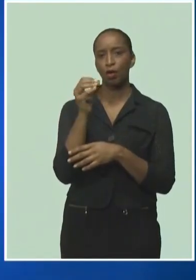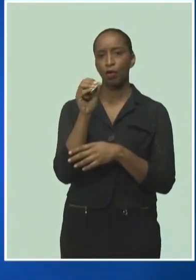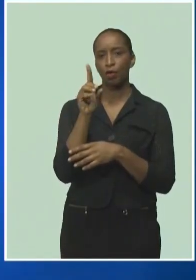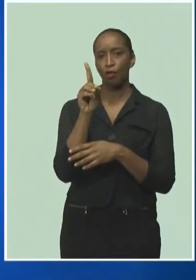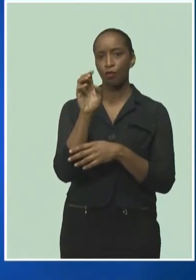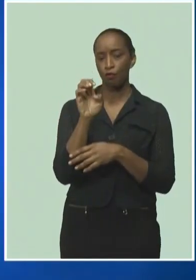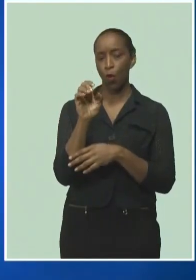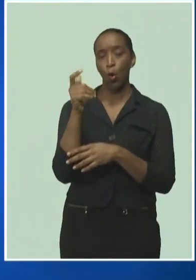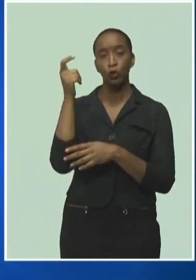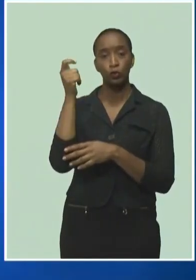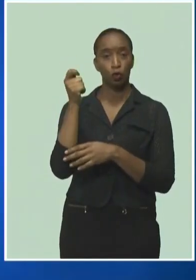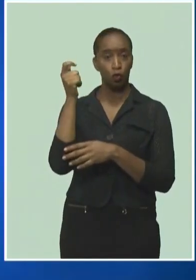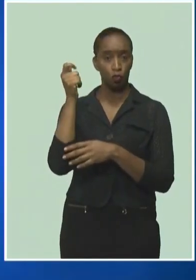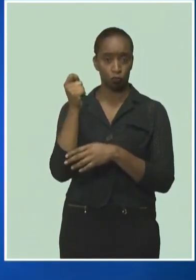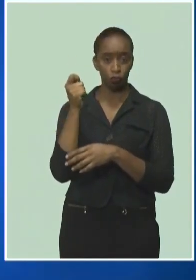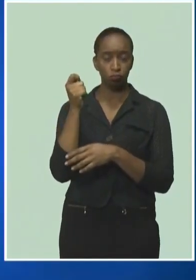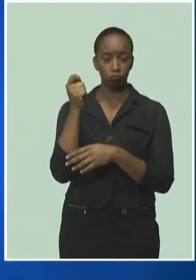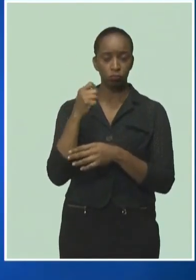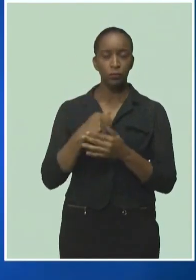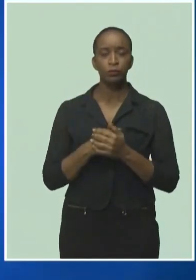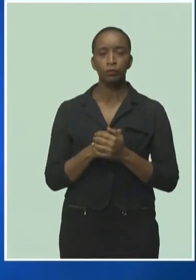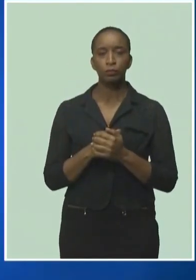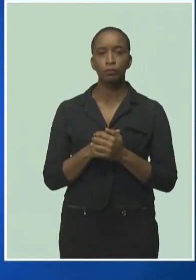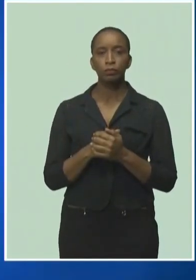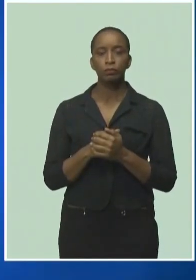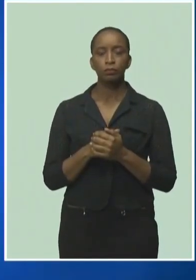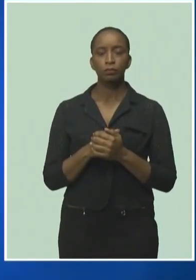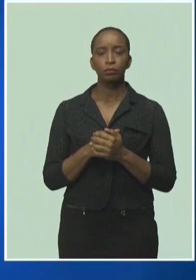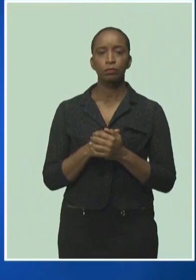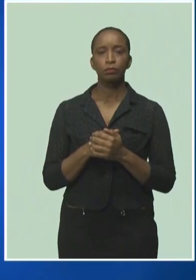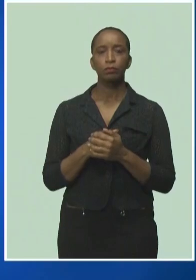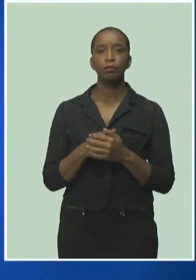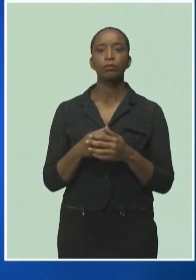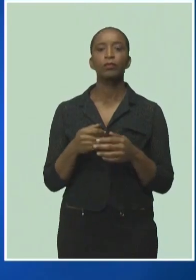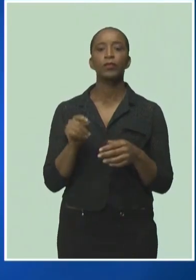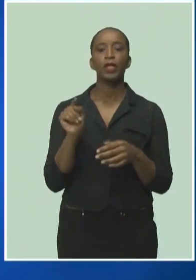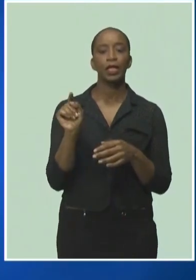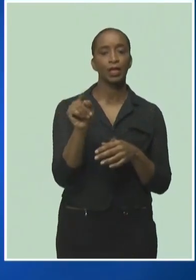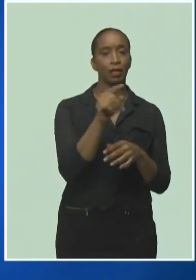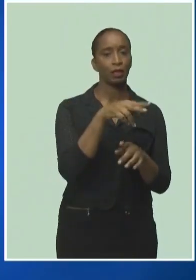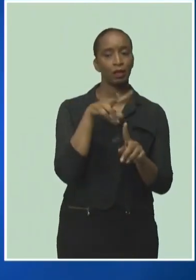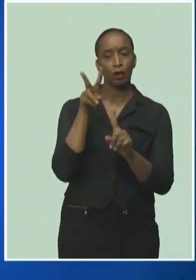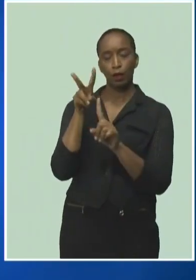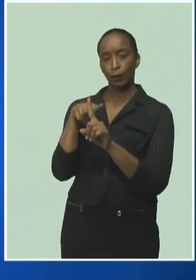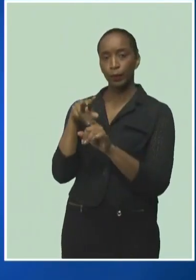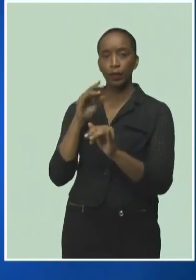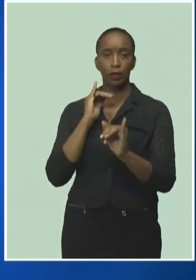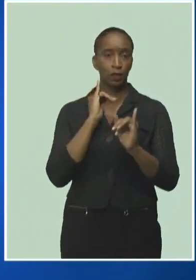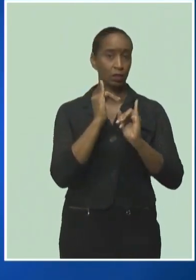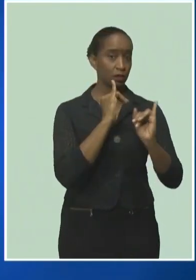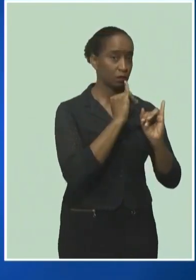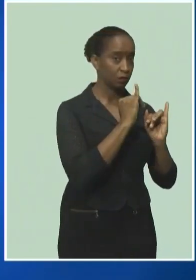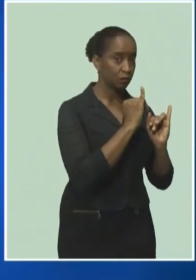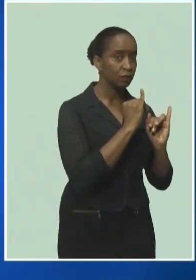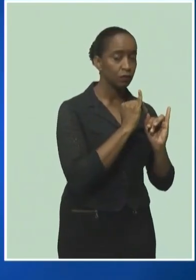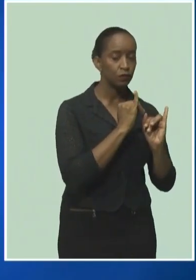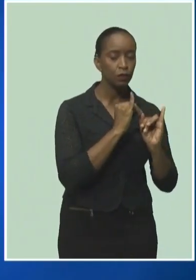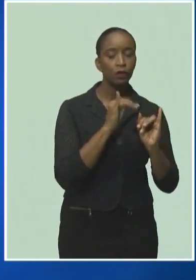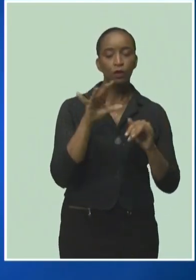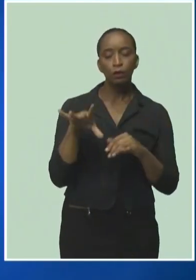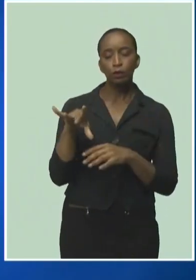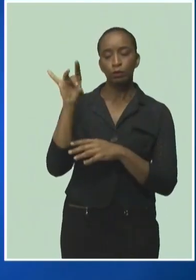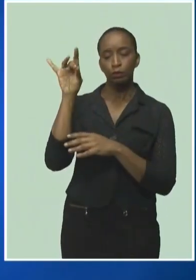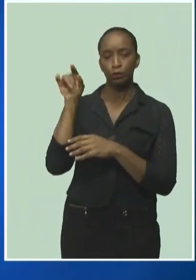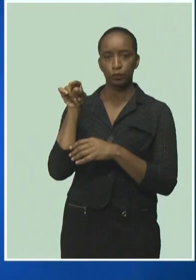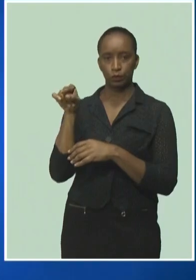at State House following a full day of interviews of all 10 applicants. The new Rhodes Scholar-elect will be heading to Oxford